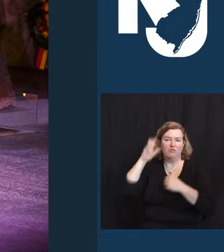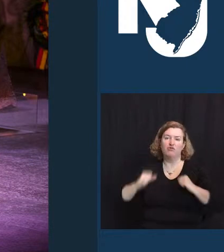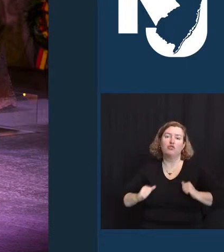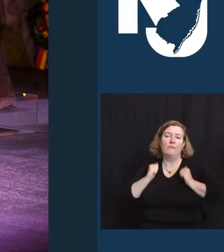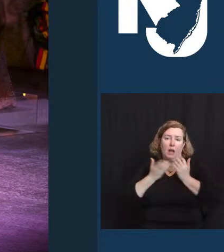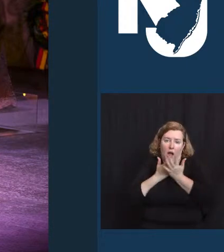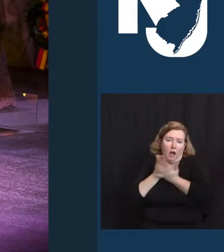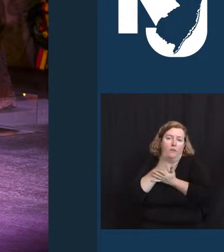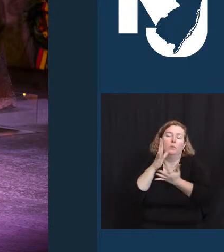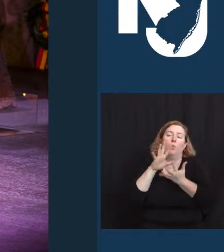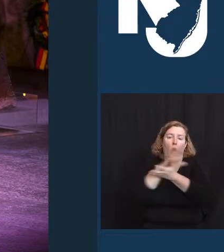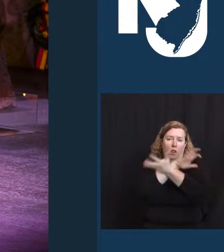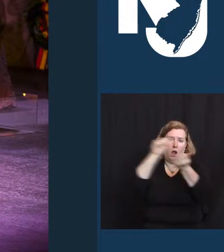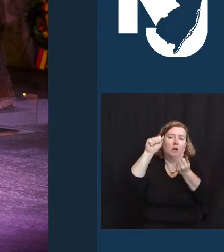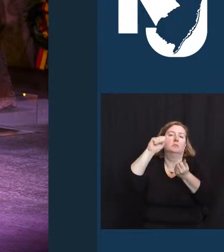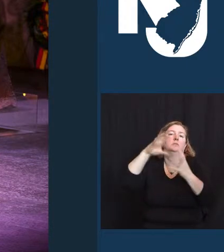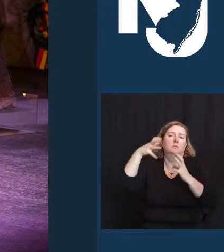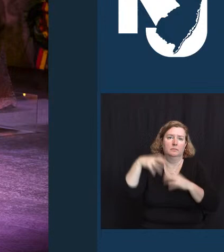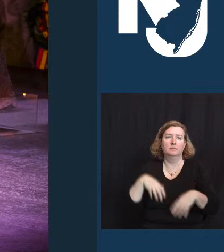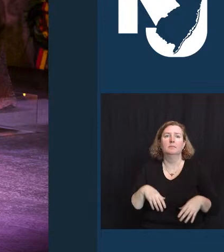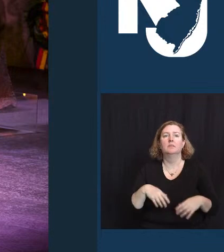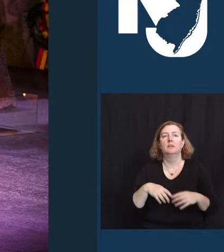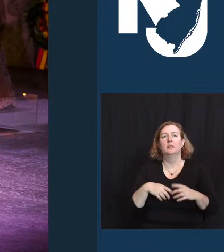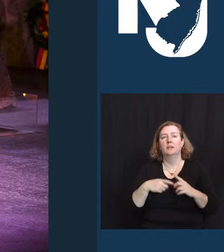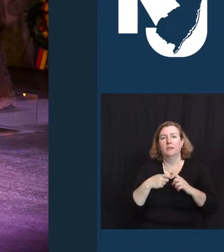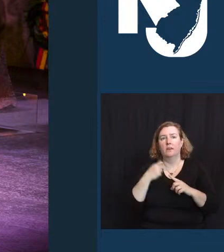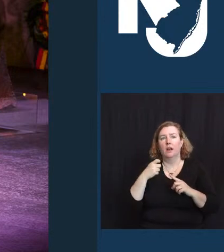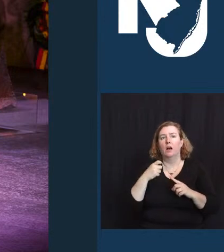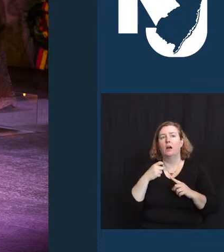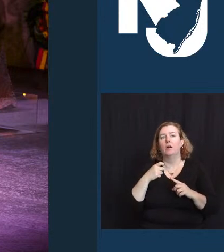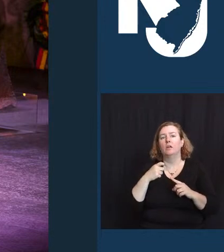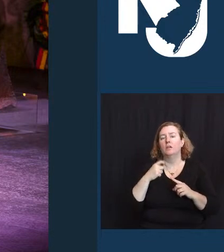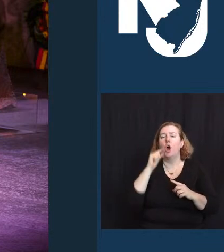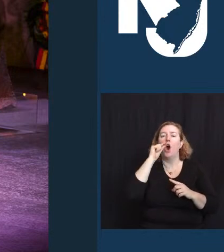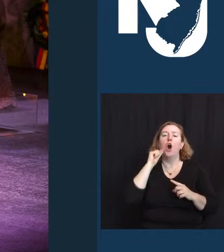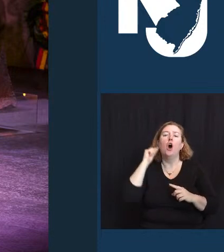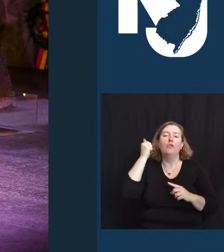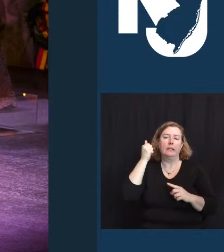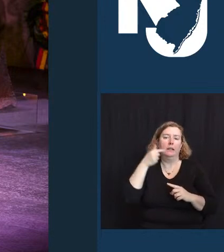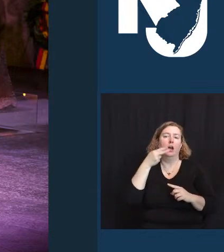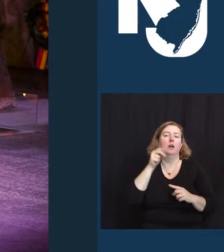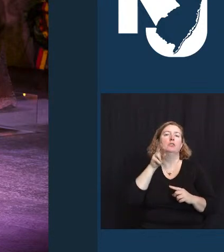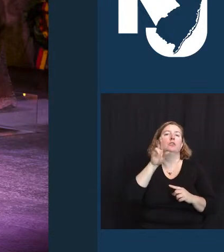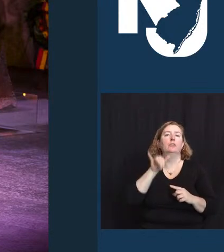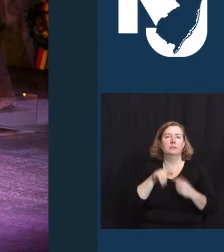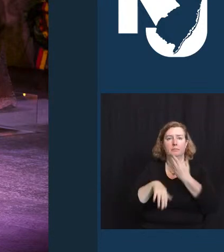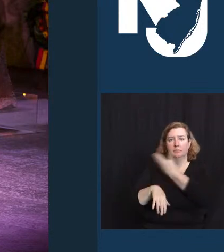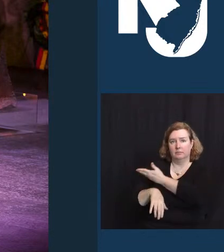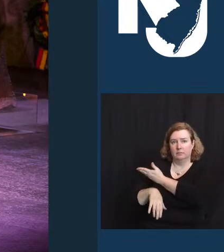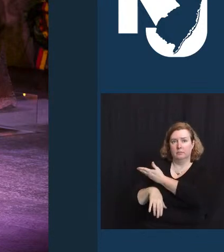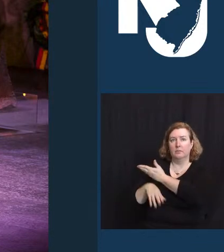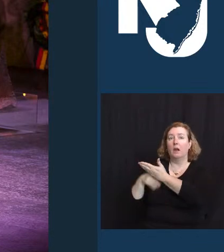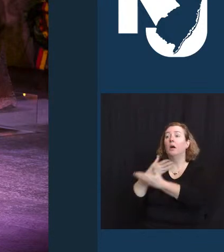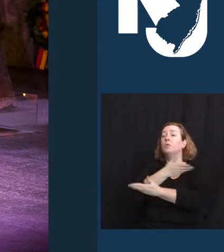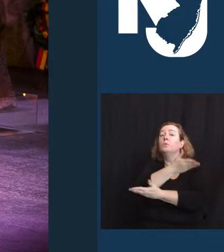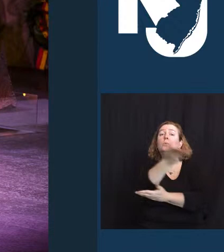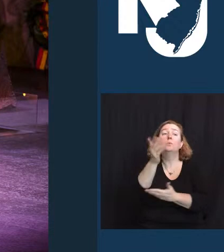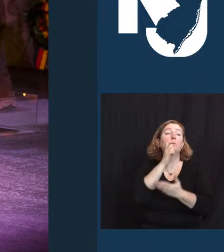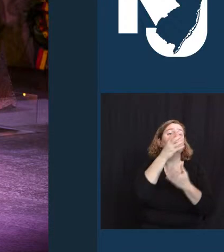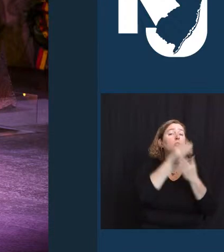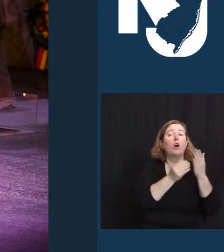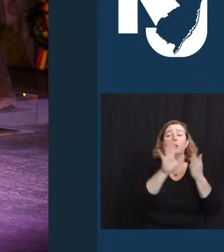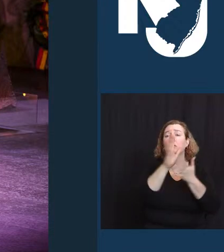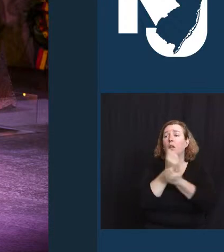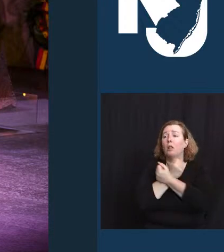Hungary. And so Eddie, to you and your family, and to the families out there who lost loved ones or survived,